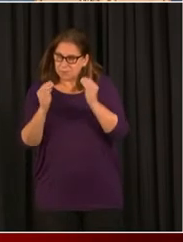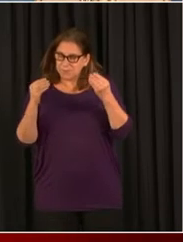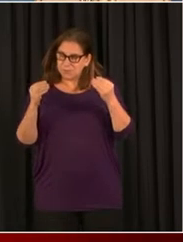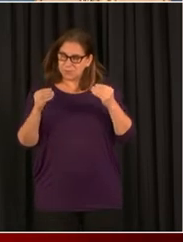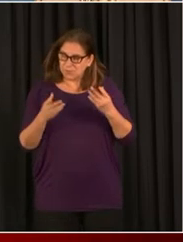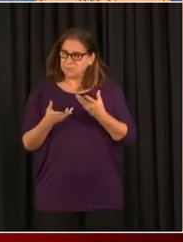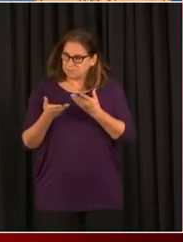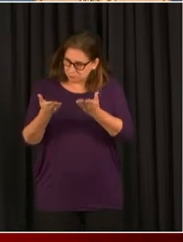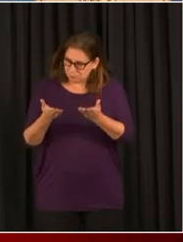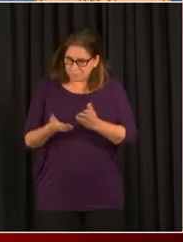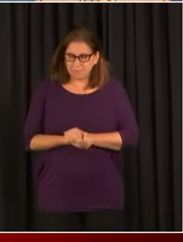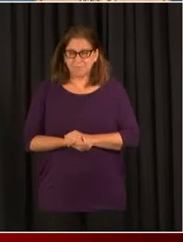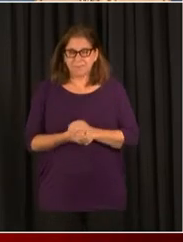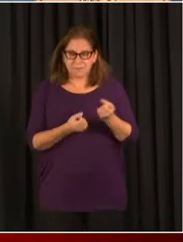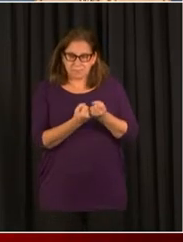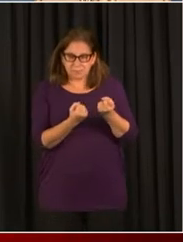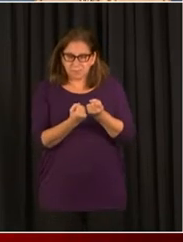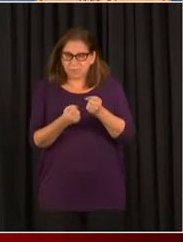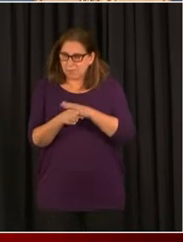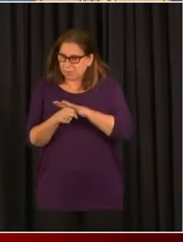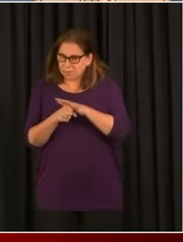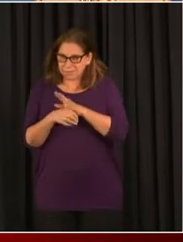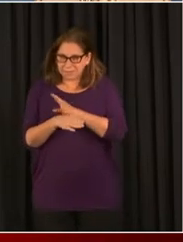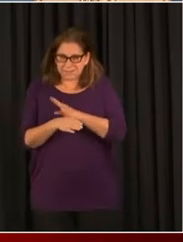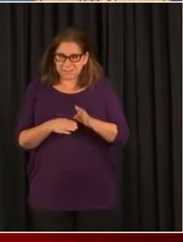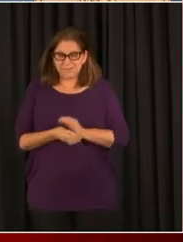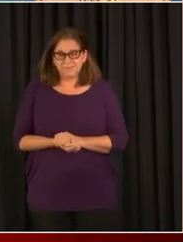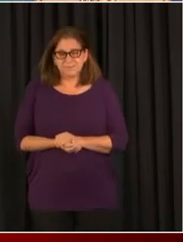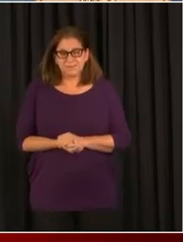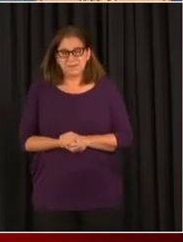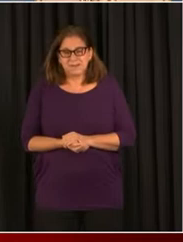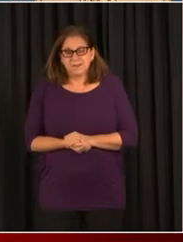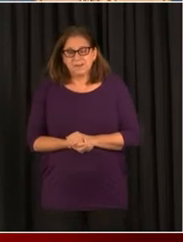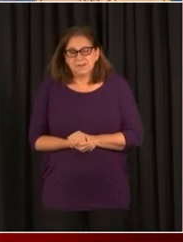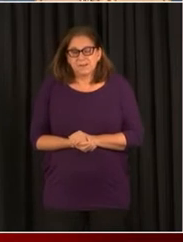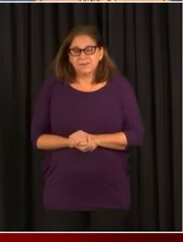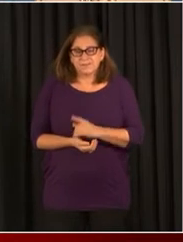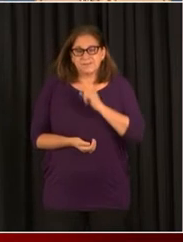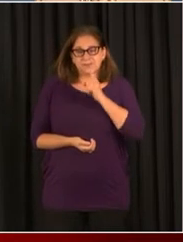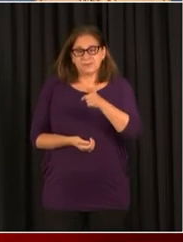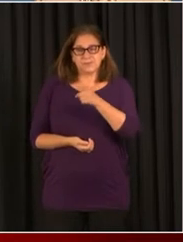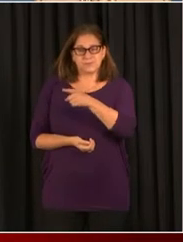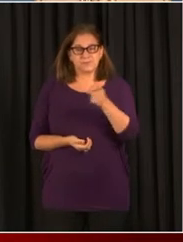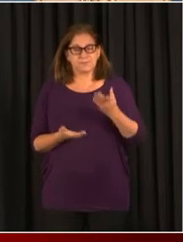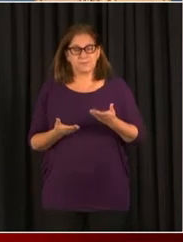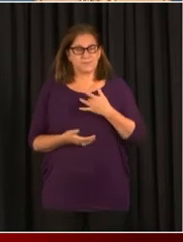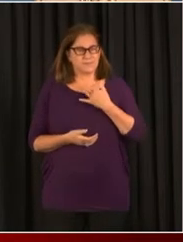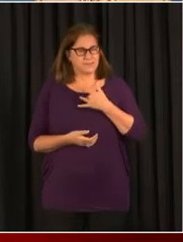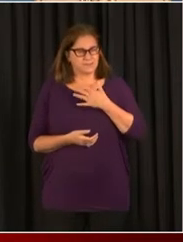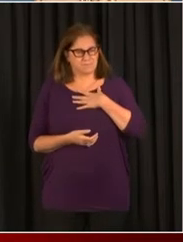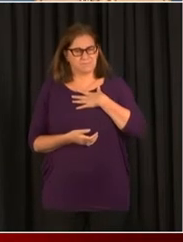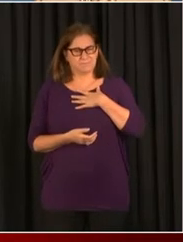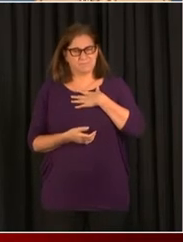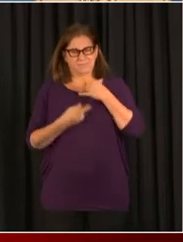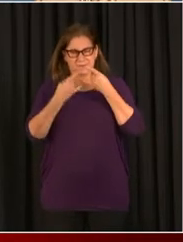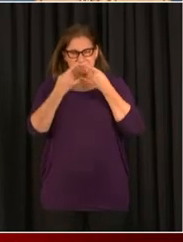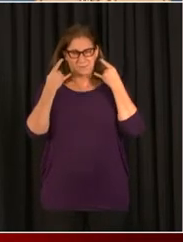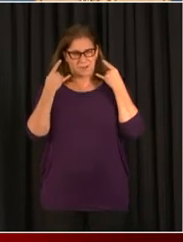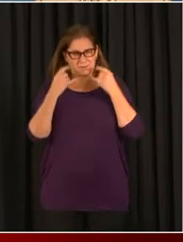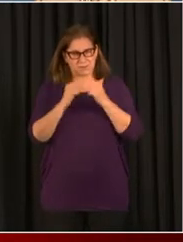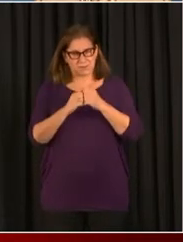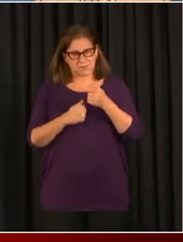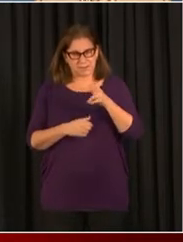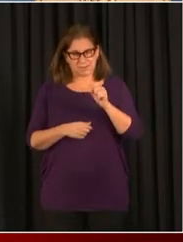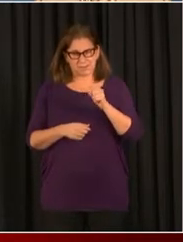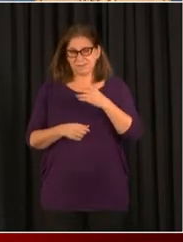wearing masks around your guests. You know, I had this experience yesterday at my own home when my brother came to visit me for several hours, and he